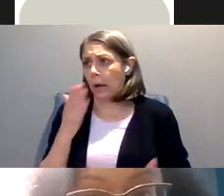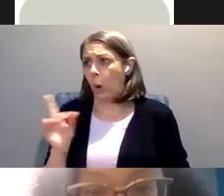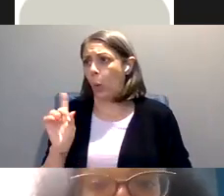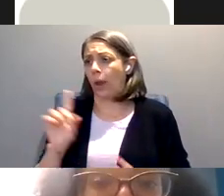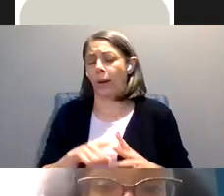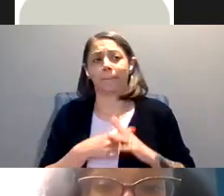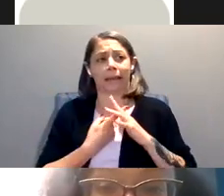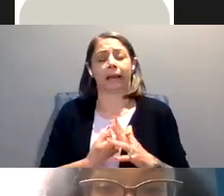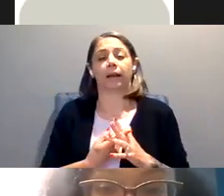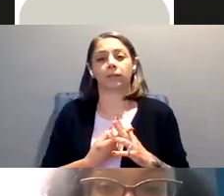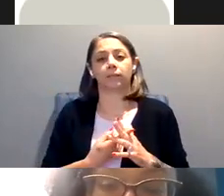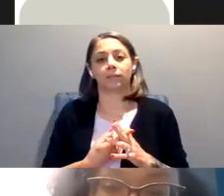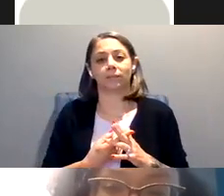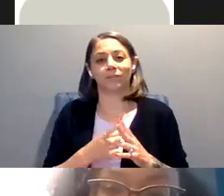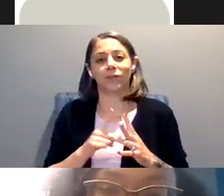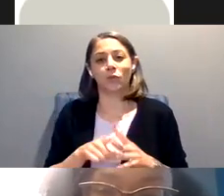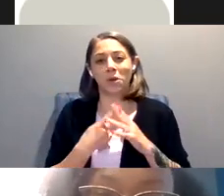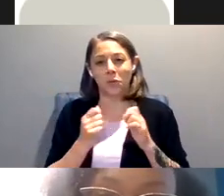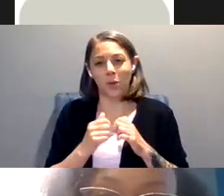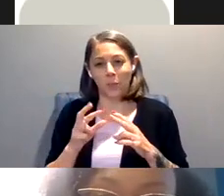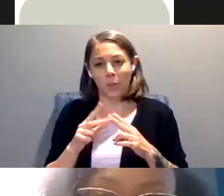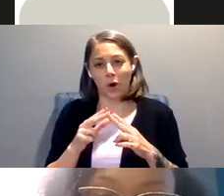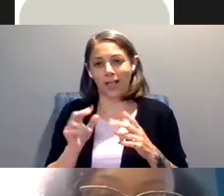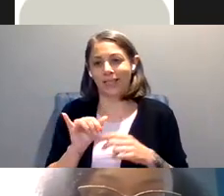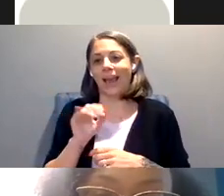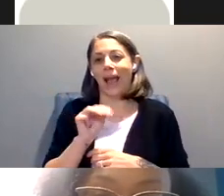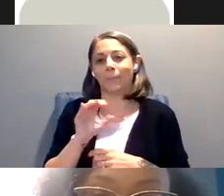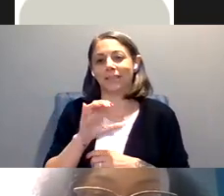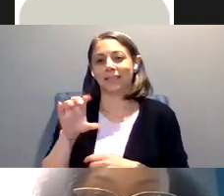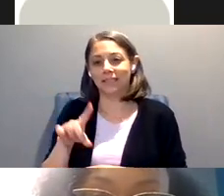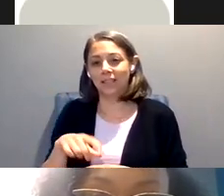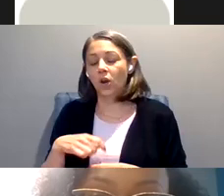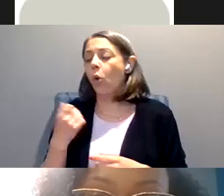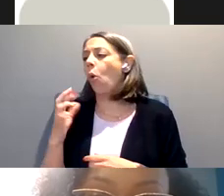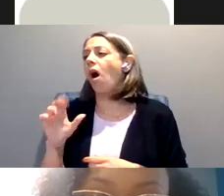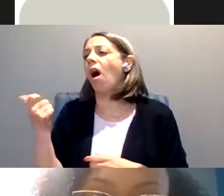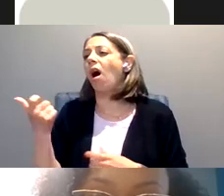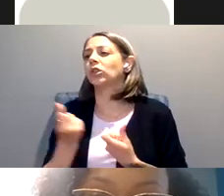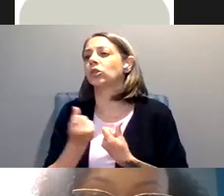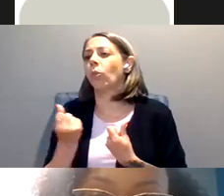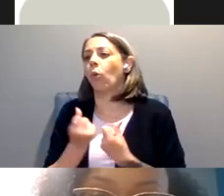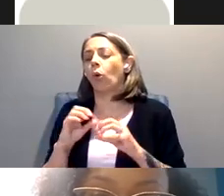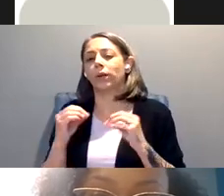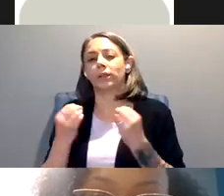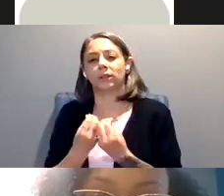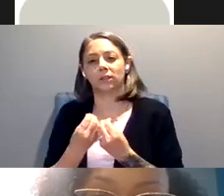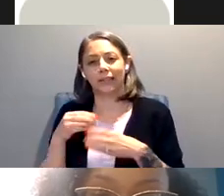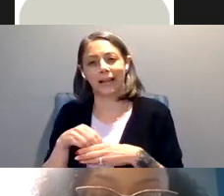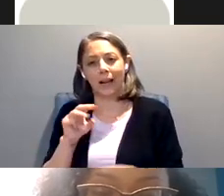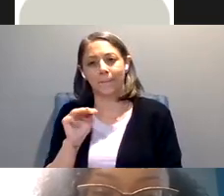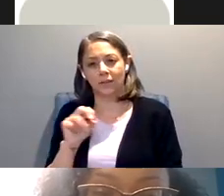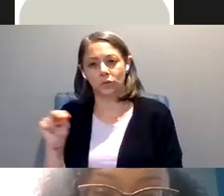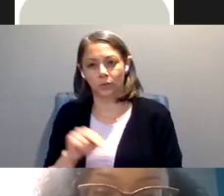would I begin? Well, you begin with a partner like MCCD or some of the other wonderful support organizations that are in